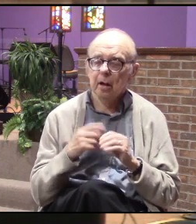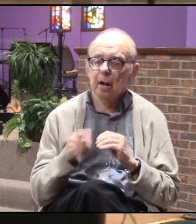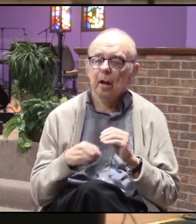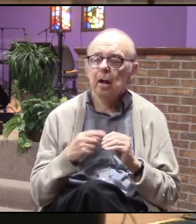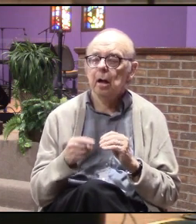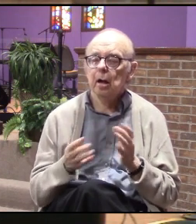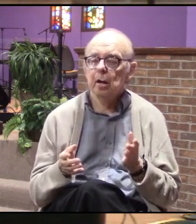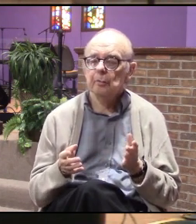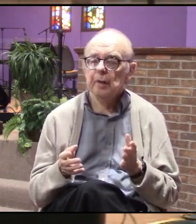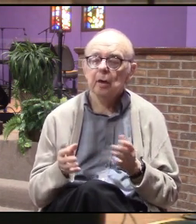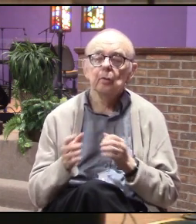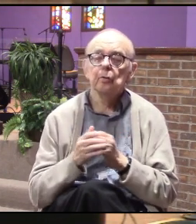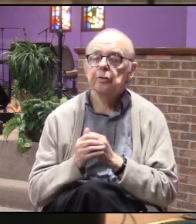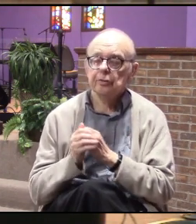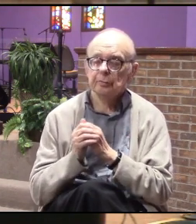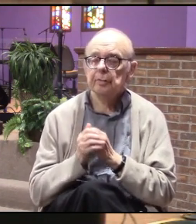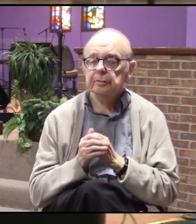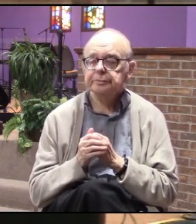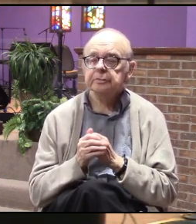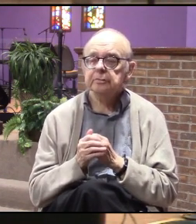regarding worship.